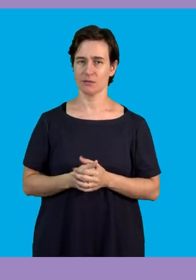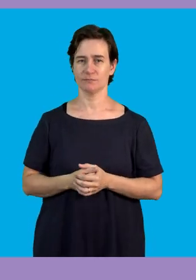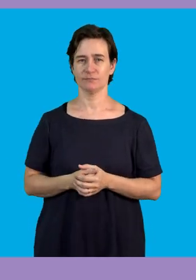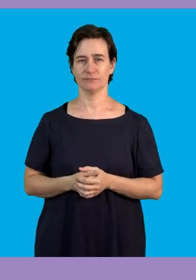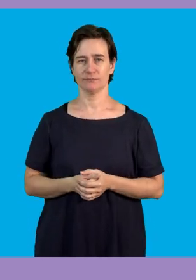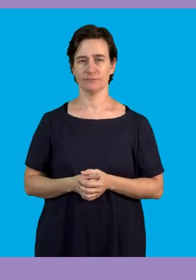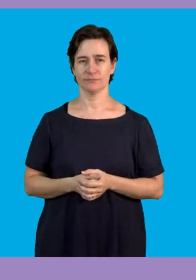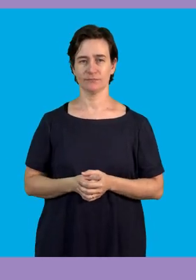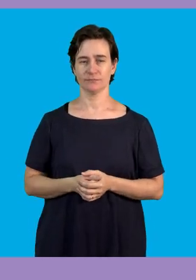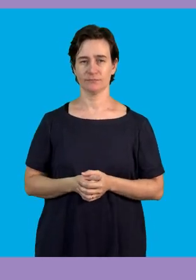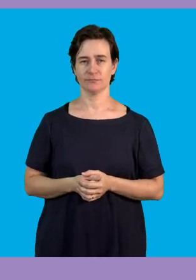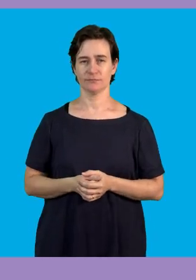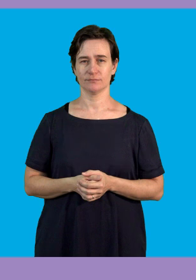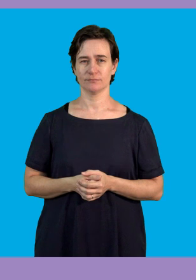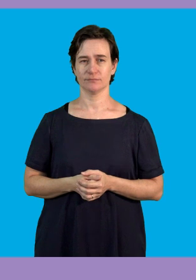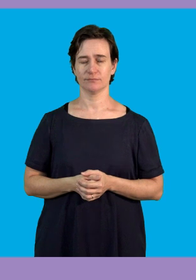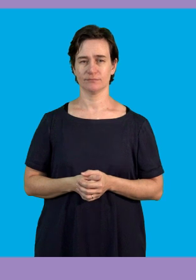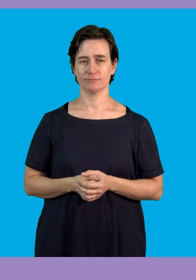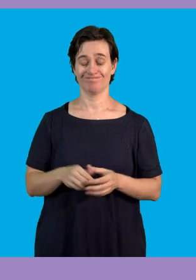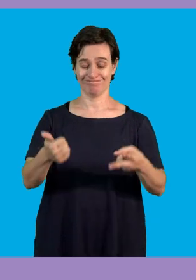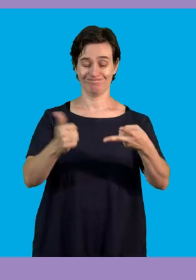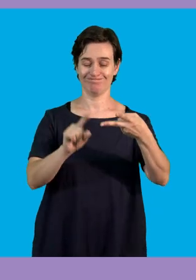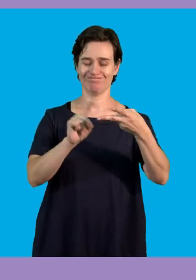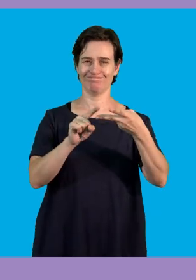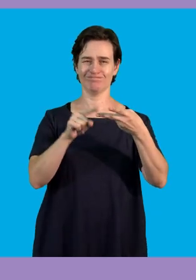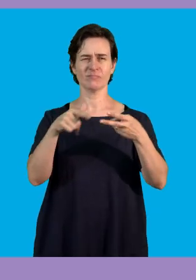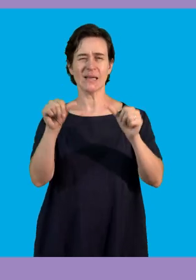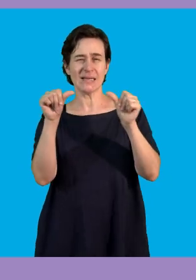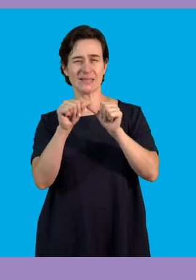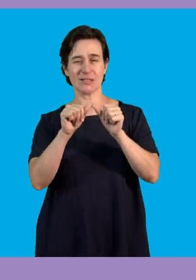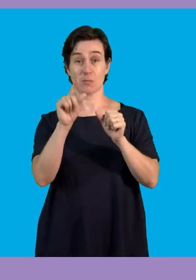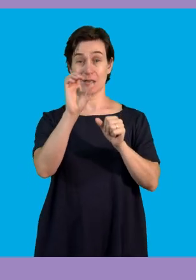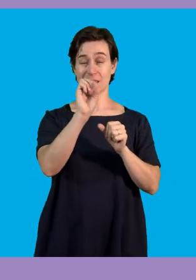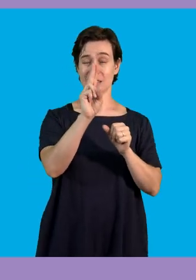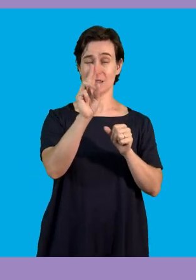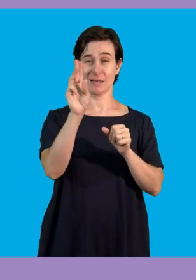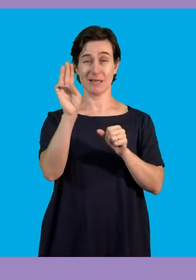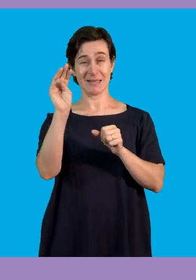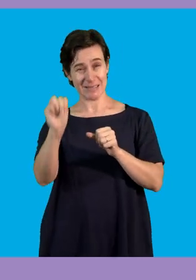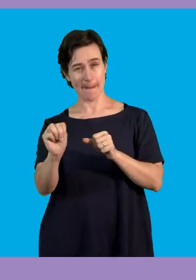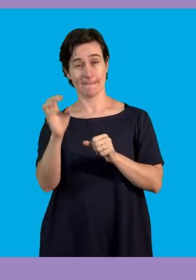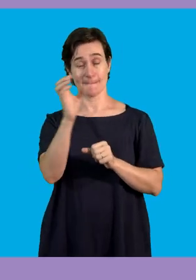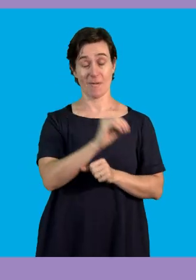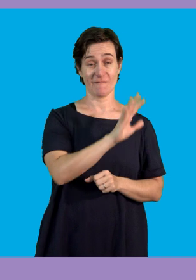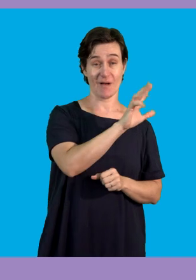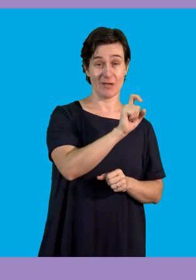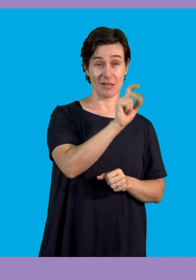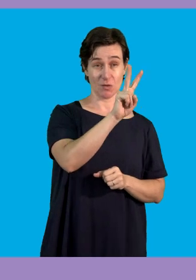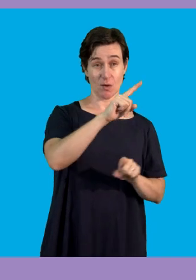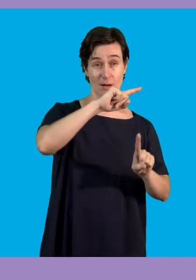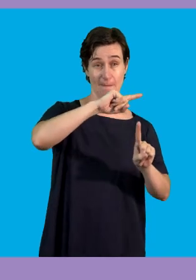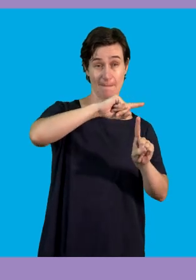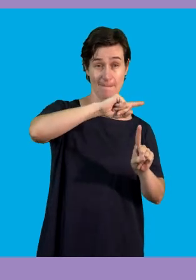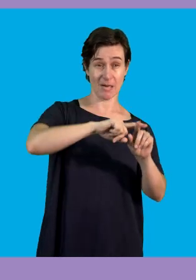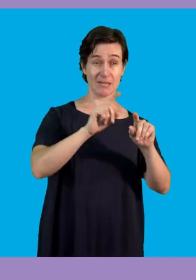answer. And we move on, which says determine the sum of 5x squared plus x